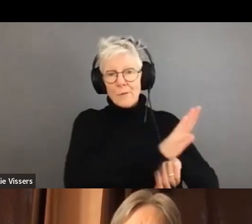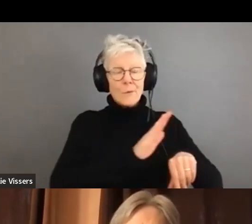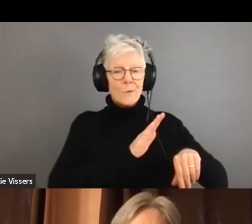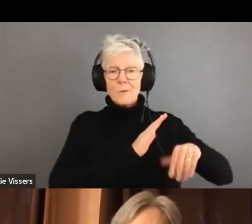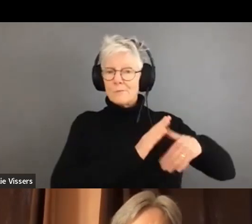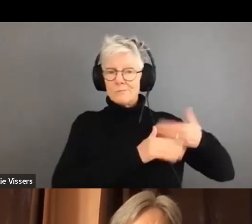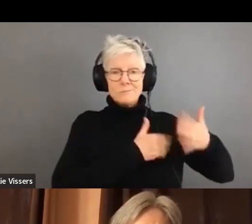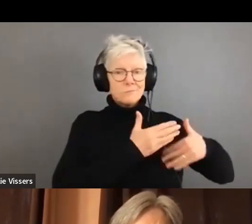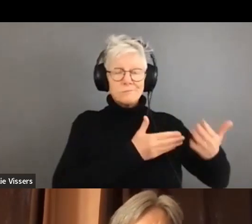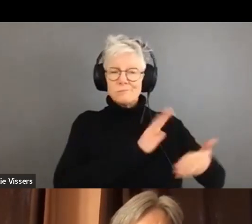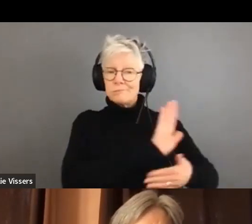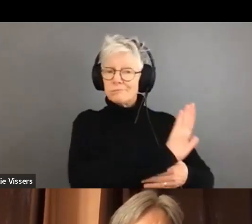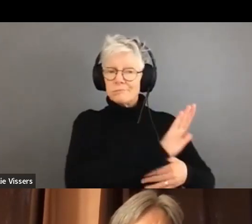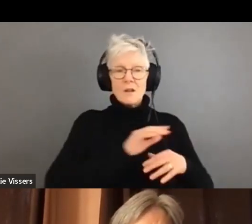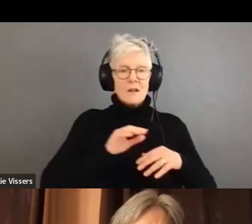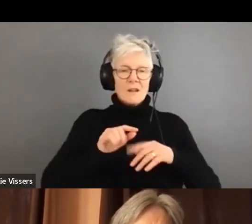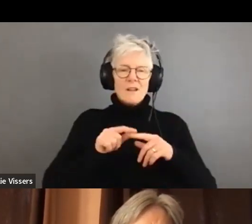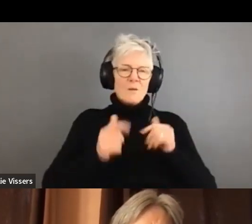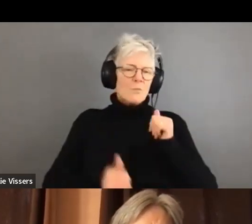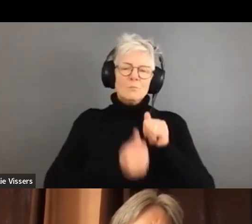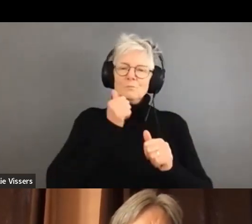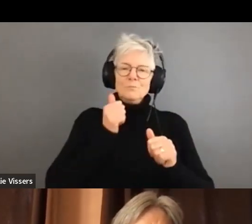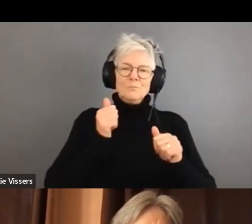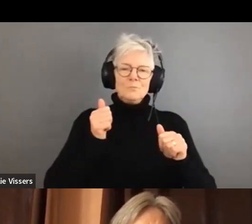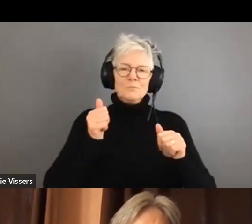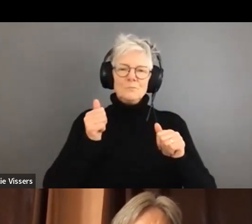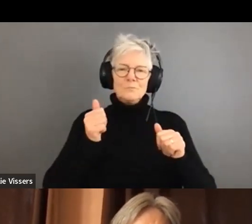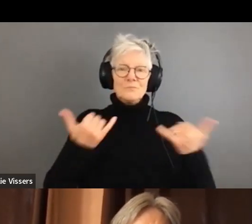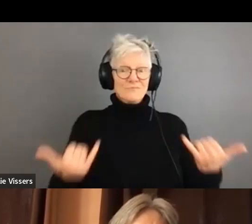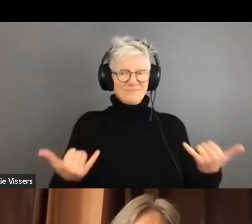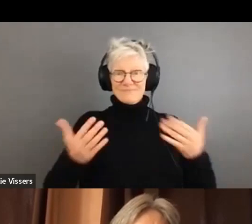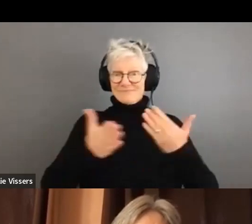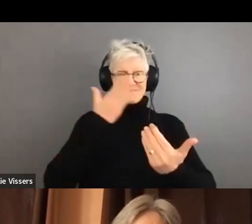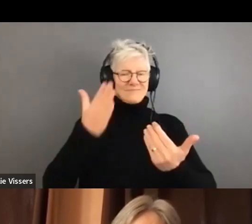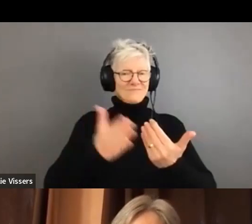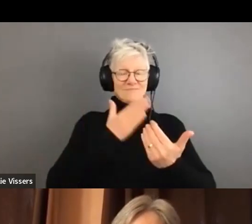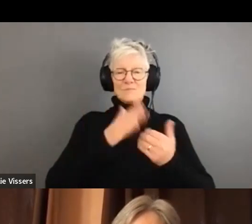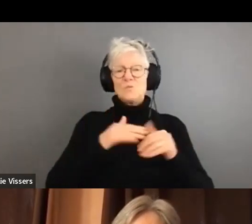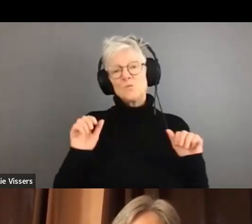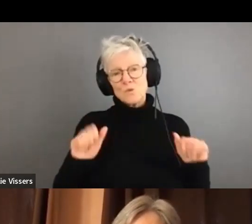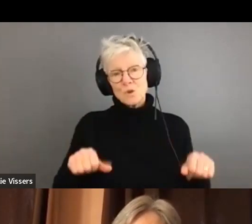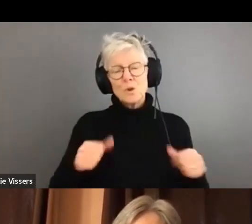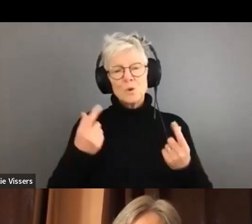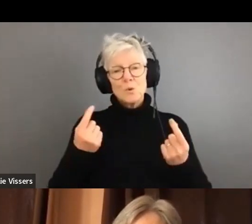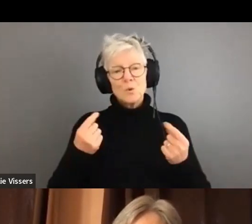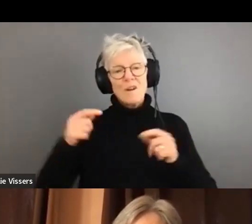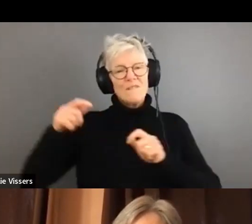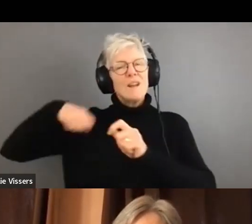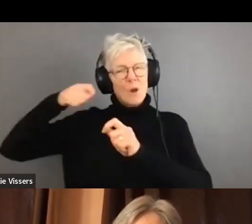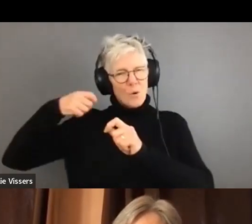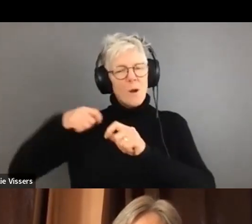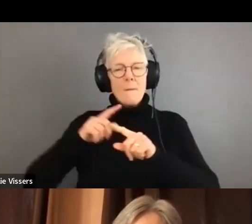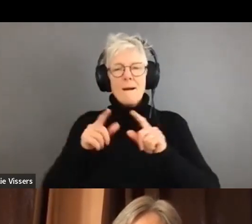I'd say for most people, it's so easy to do these days. You can do the video, but again, the quality comes into